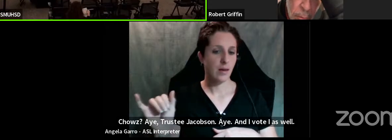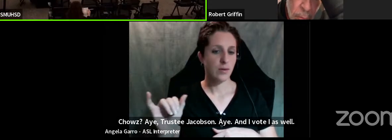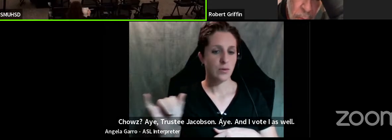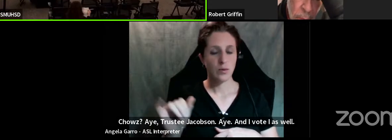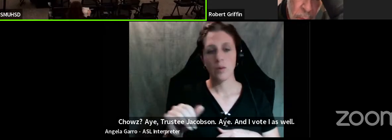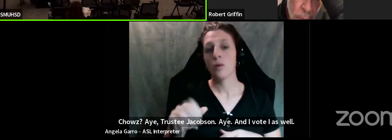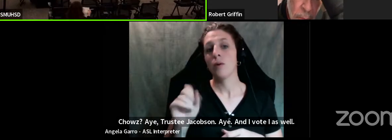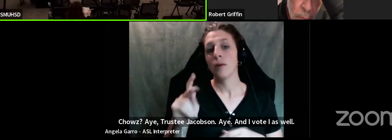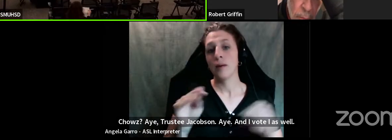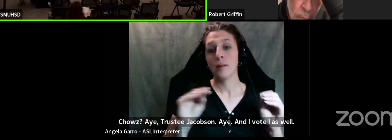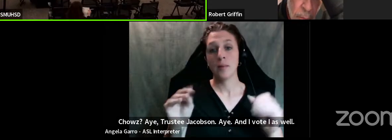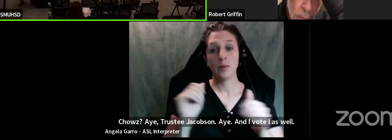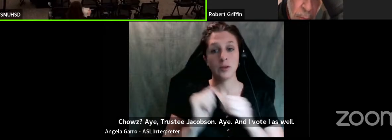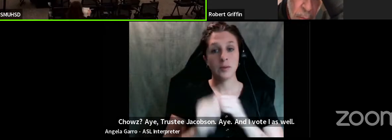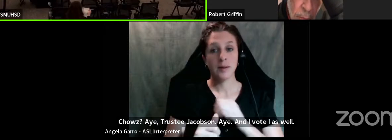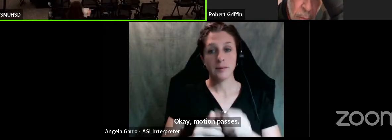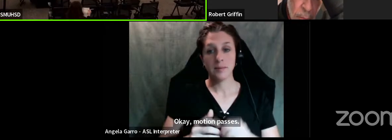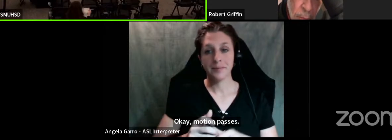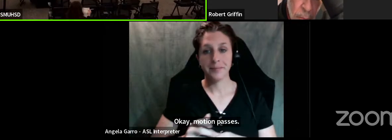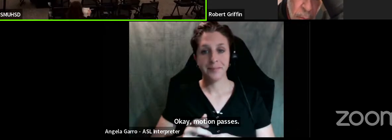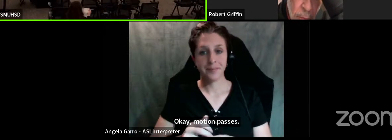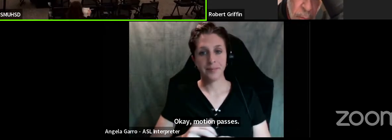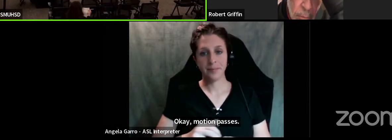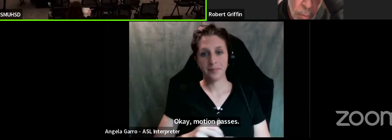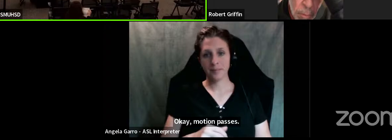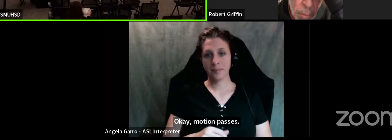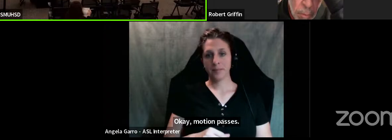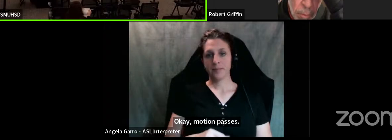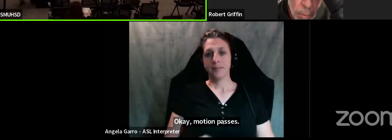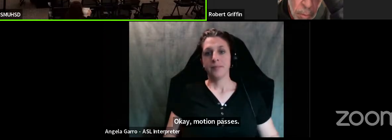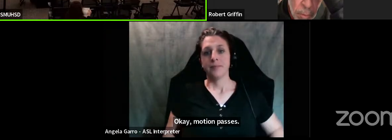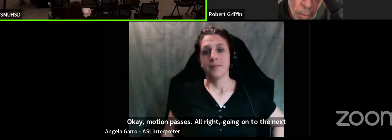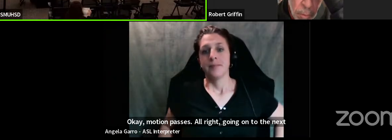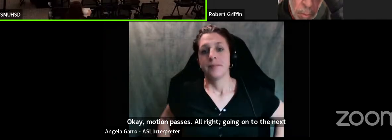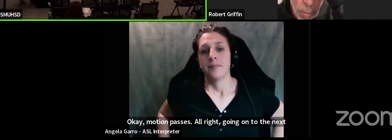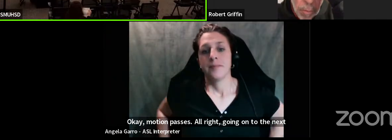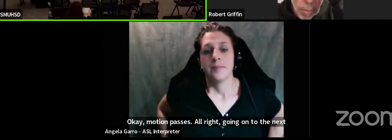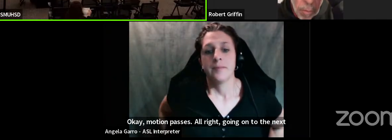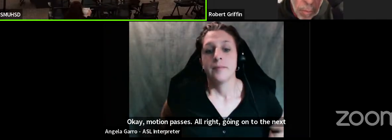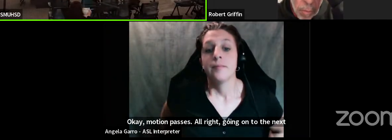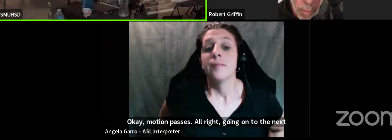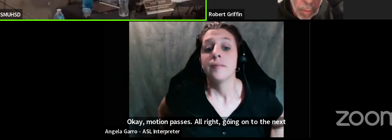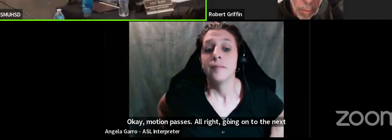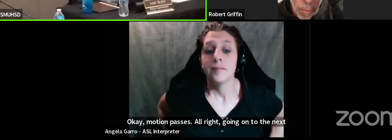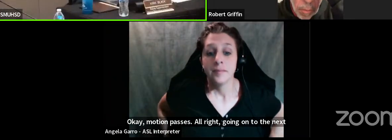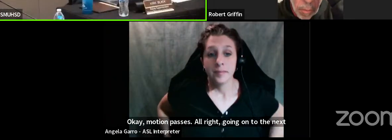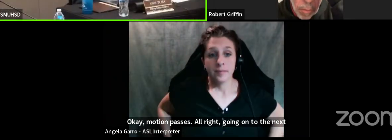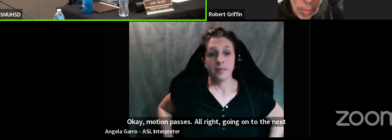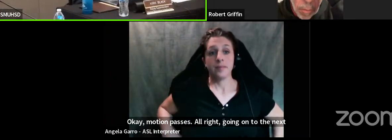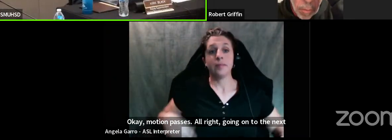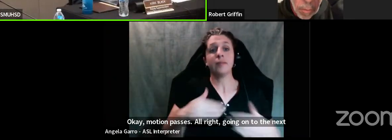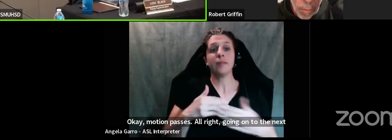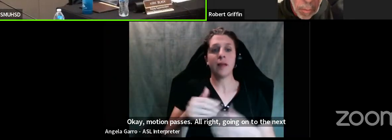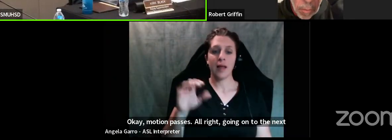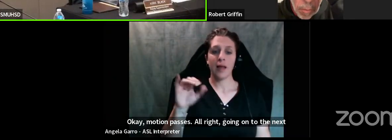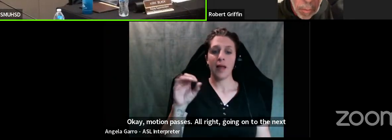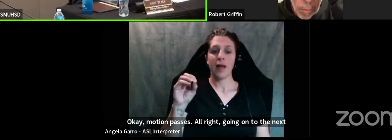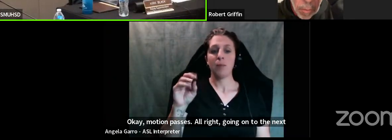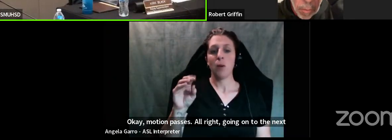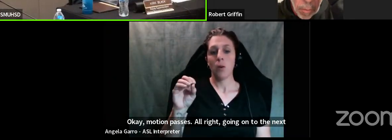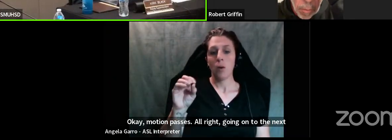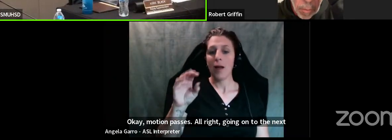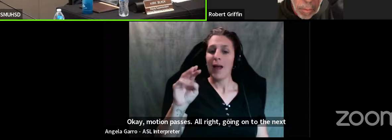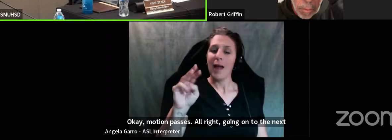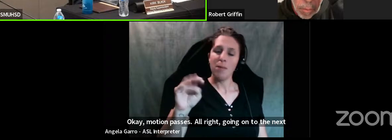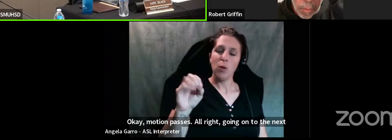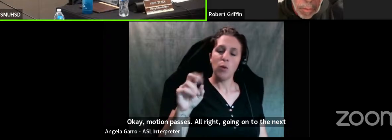passes. All right, going on to the next item. The next item is a MOU with the CSEA. The district initiated